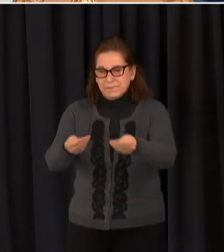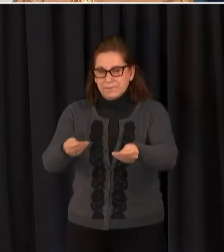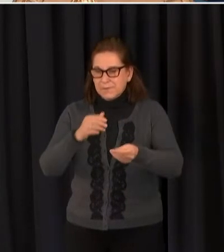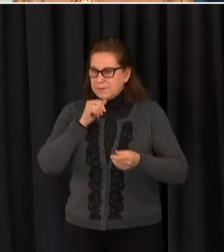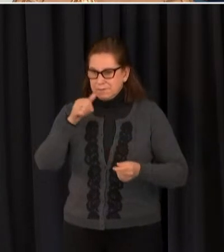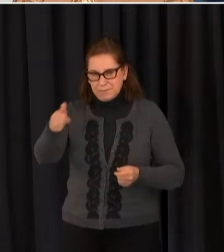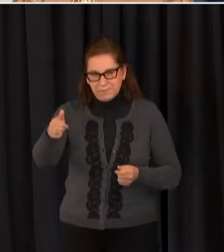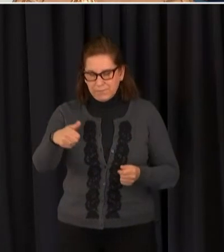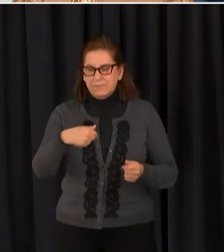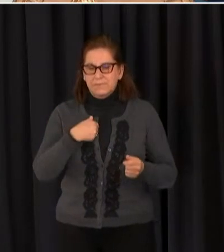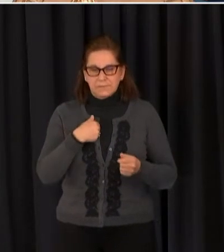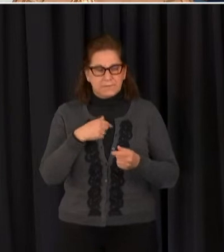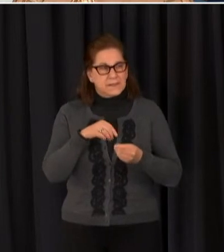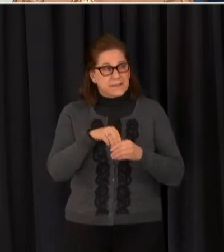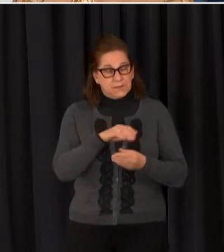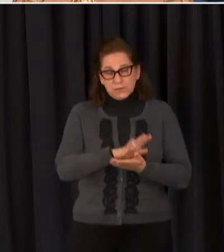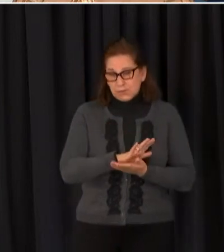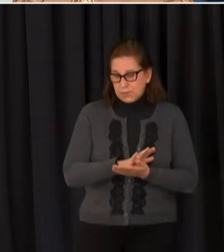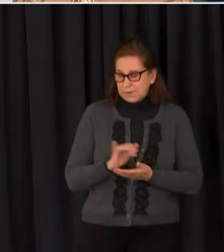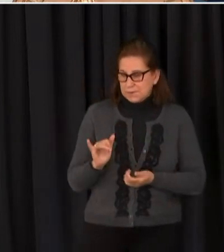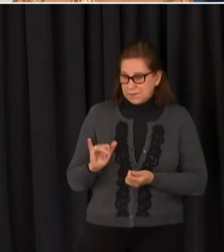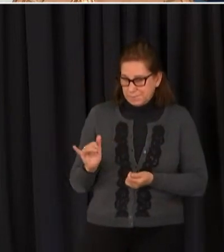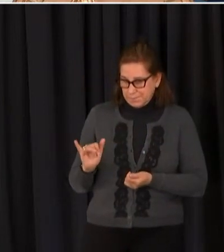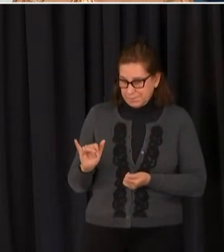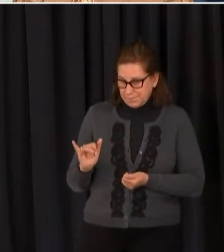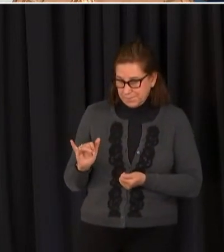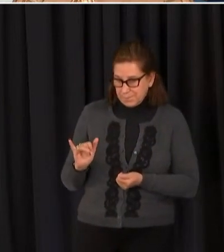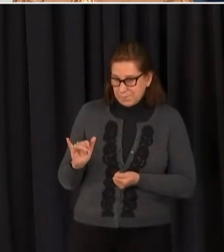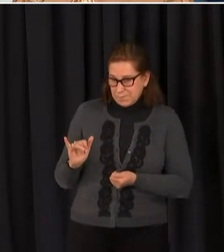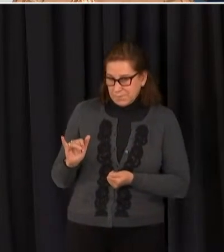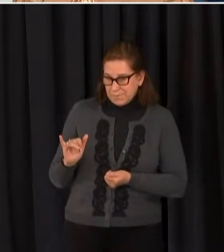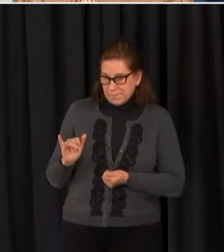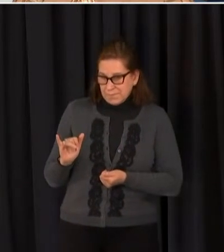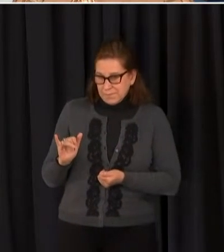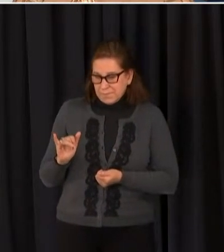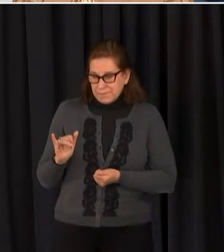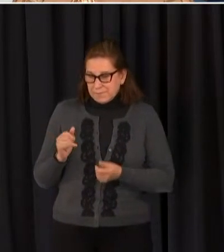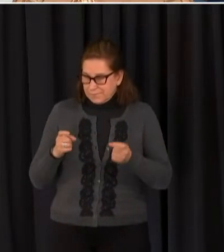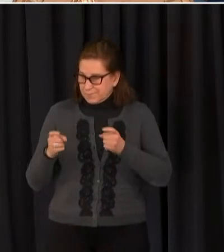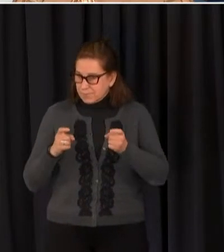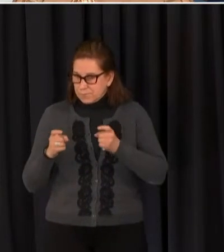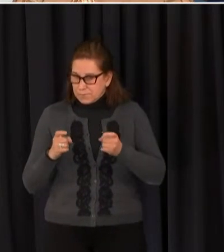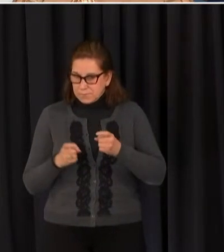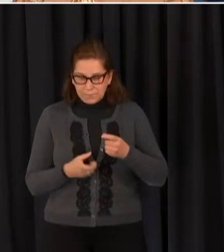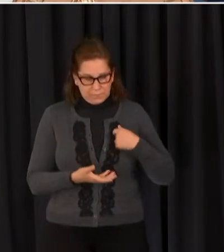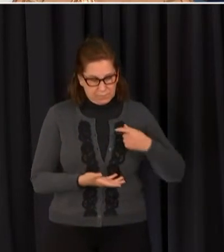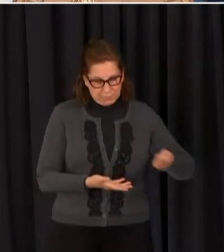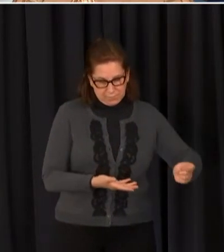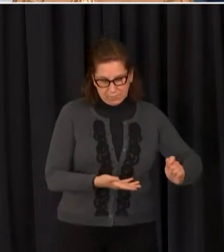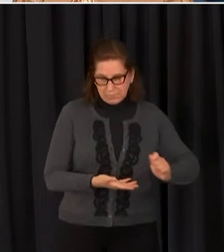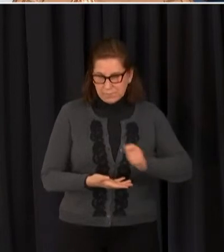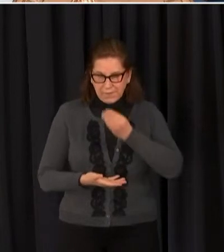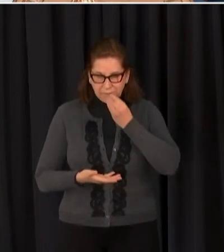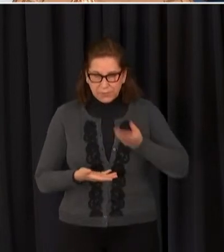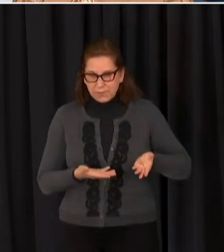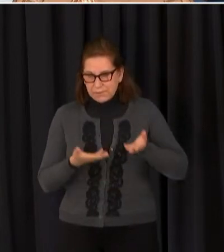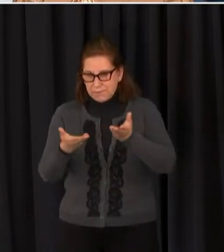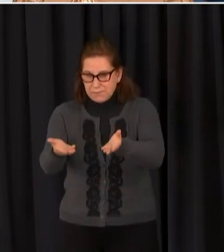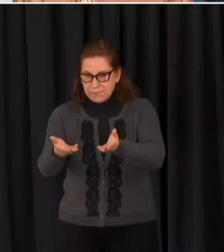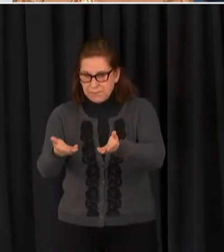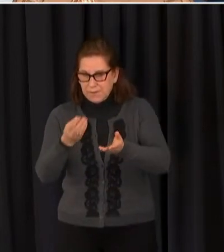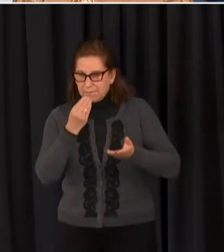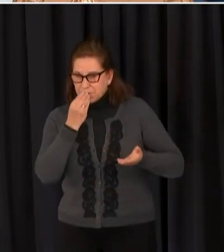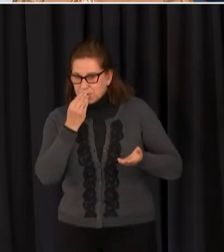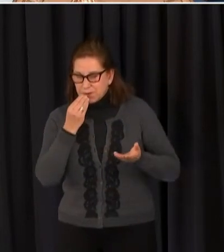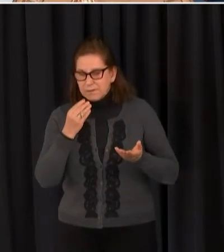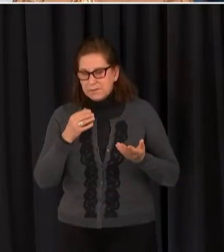health practice, not regulatory requirements, with an emphasis on the principles of universal